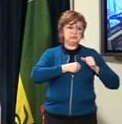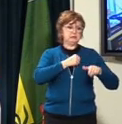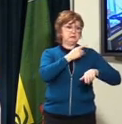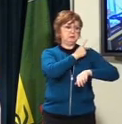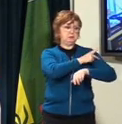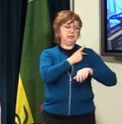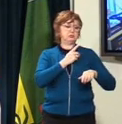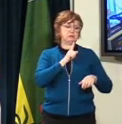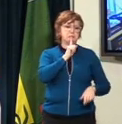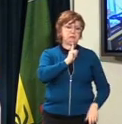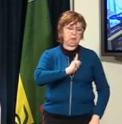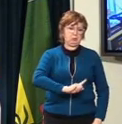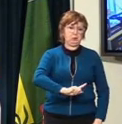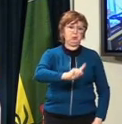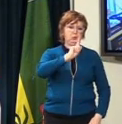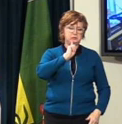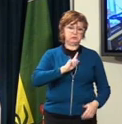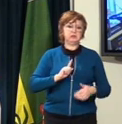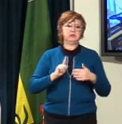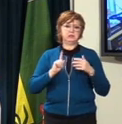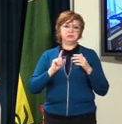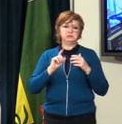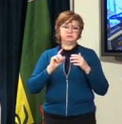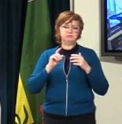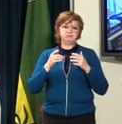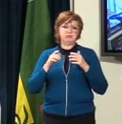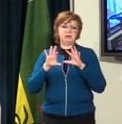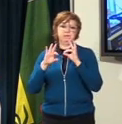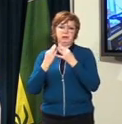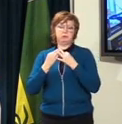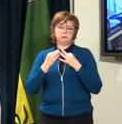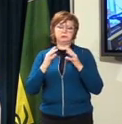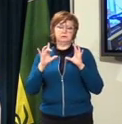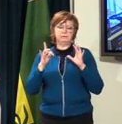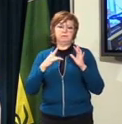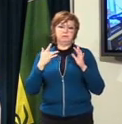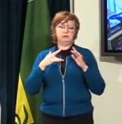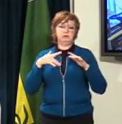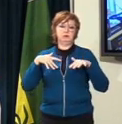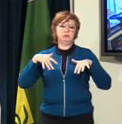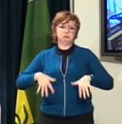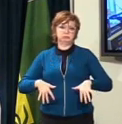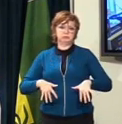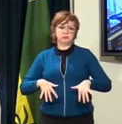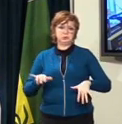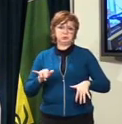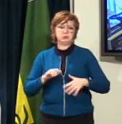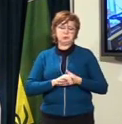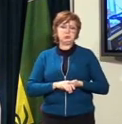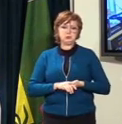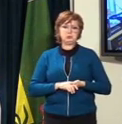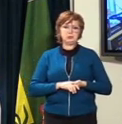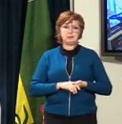I think we heard it in Scott's reading of one of my colleagues, one of my